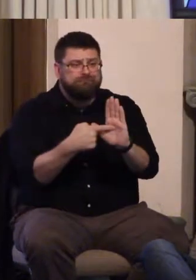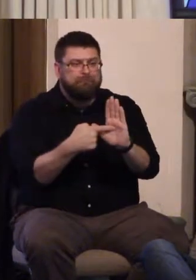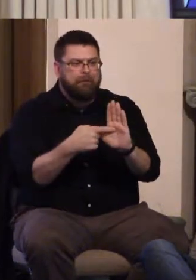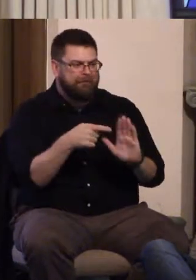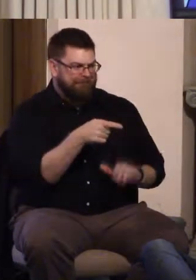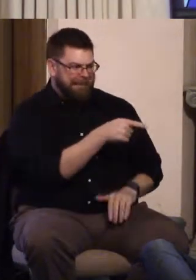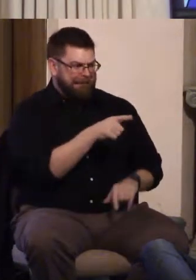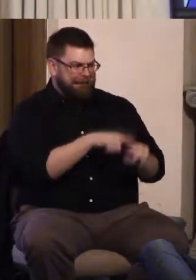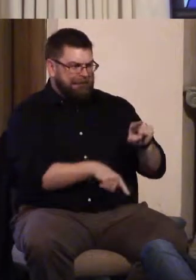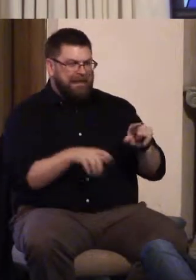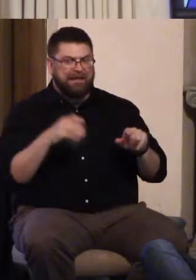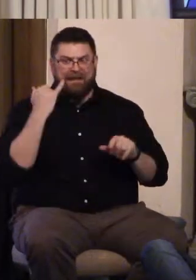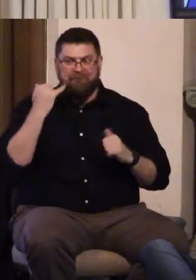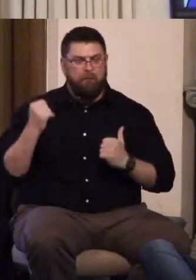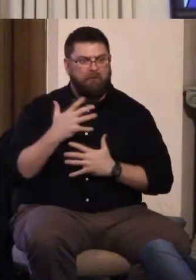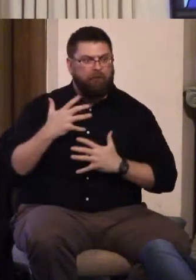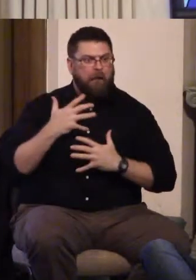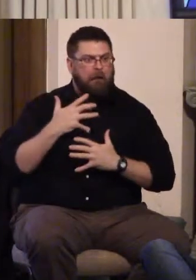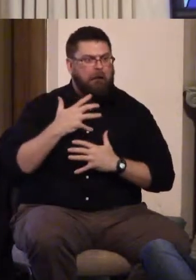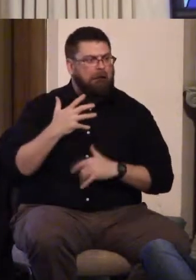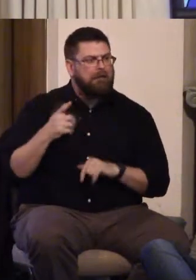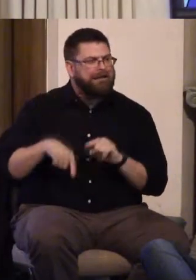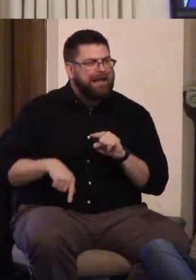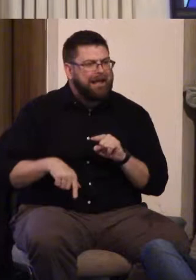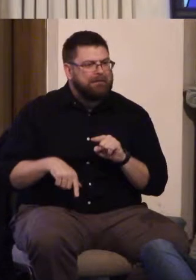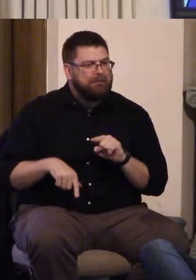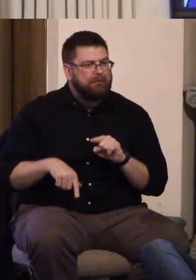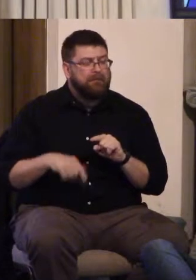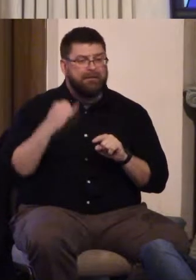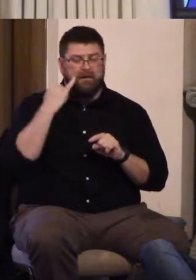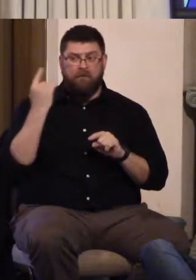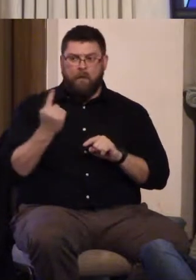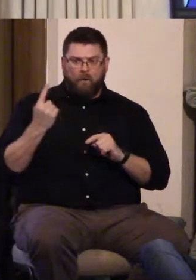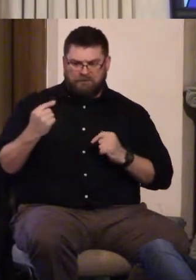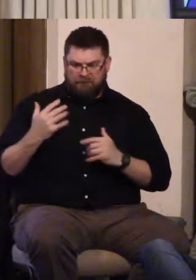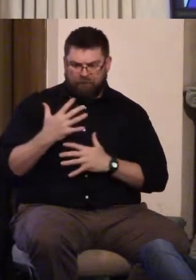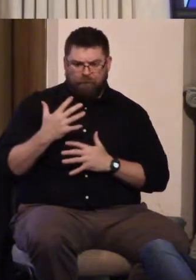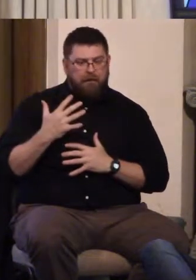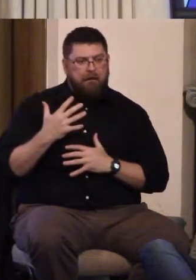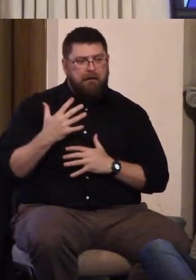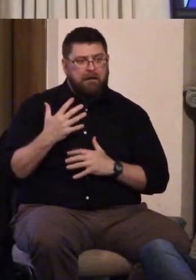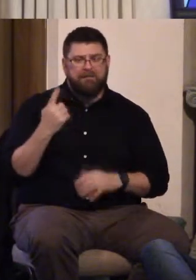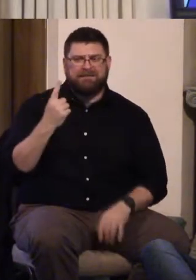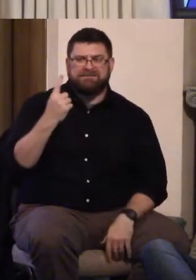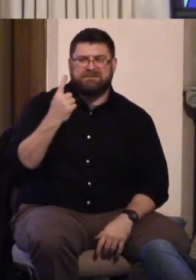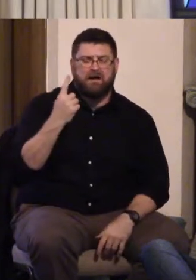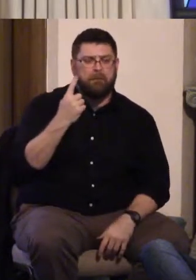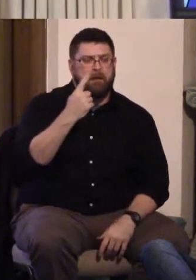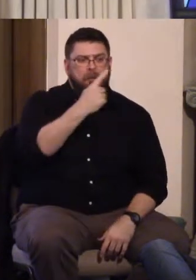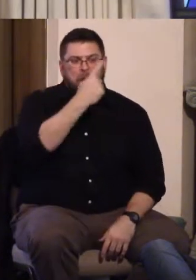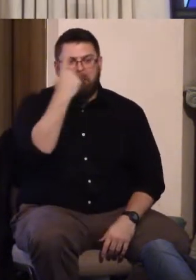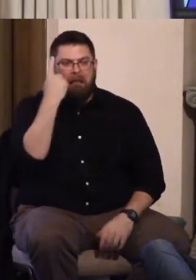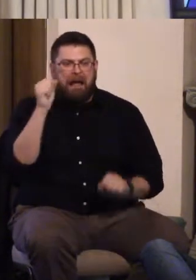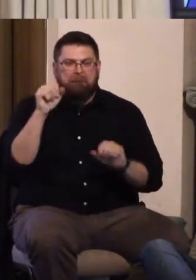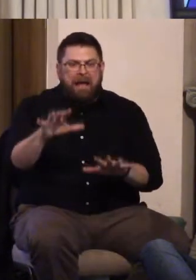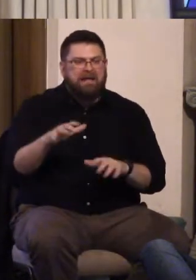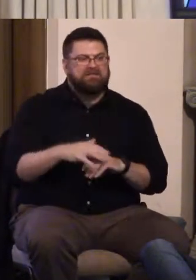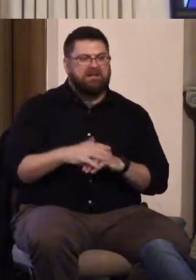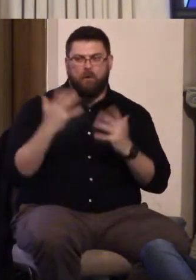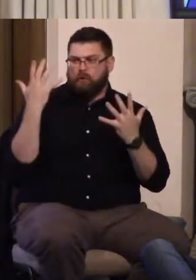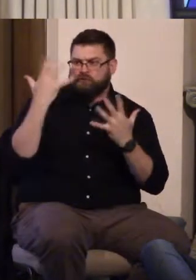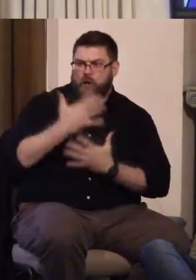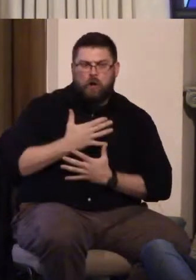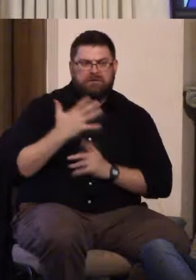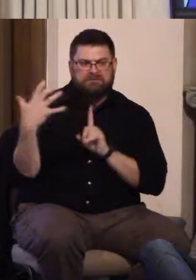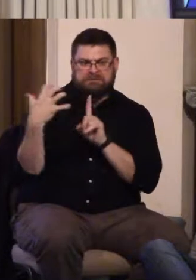afraid of the boogeyman. I can't do it if I'm afraid that some black magic or darkness is